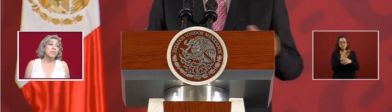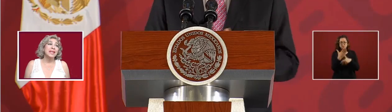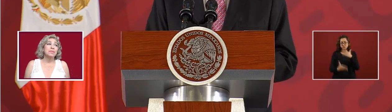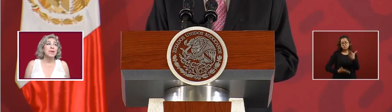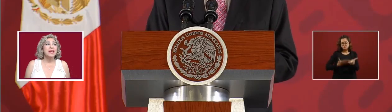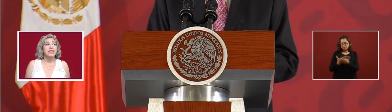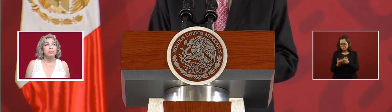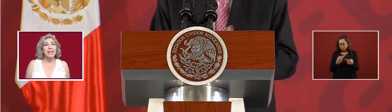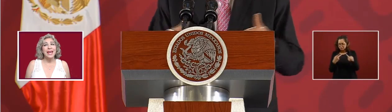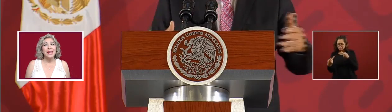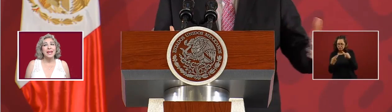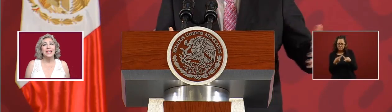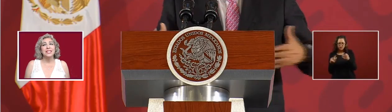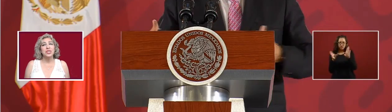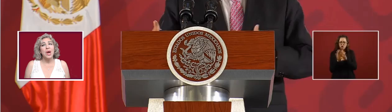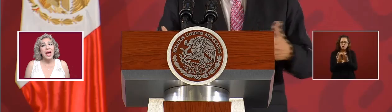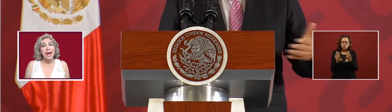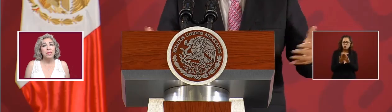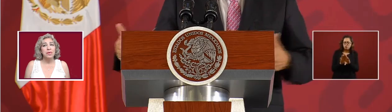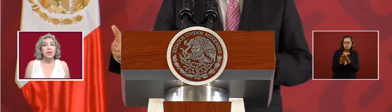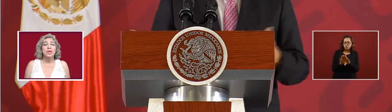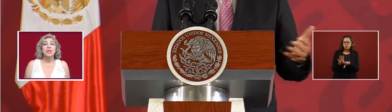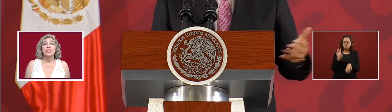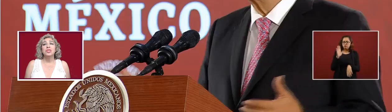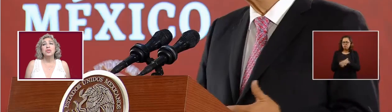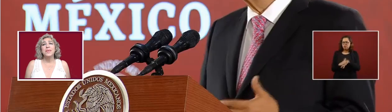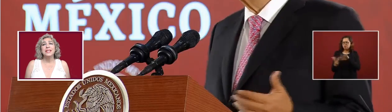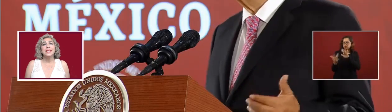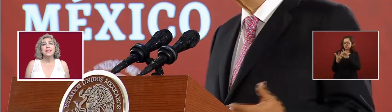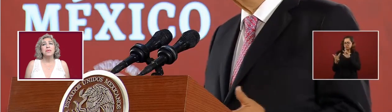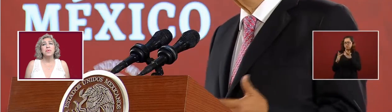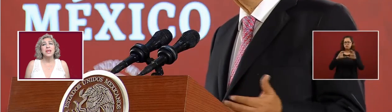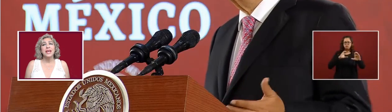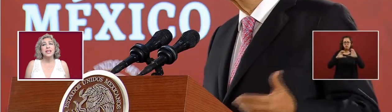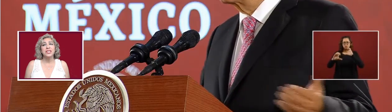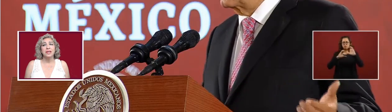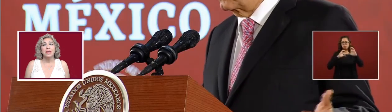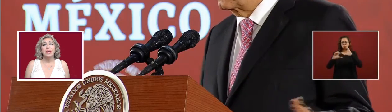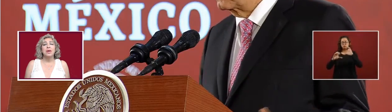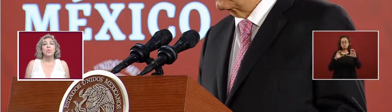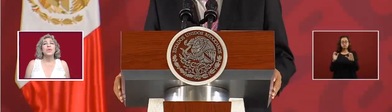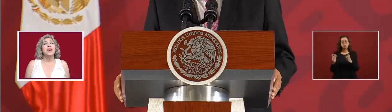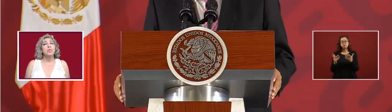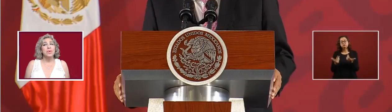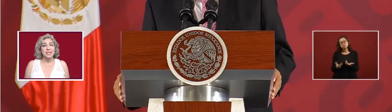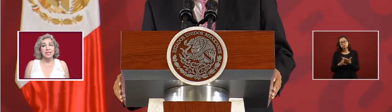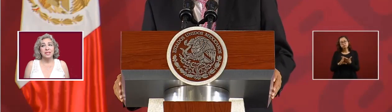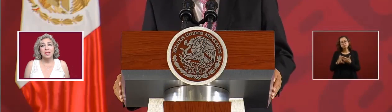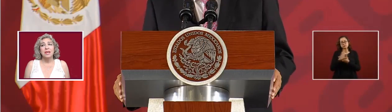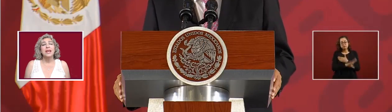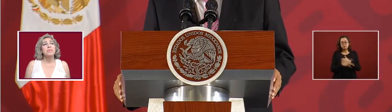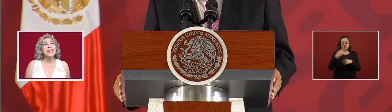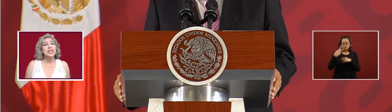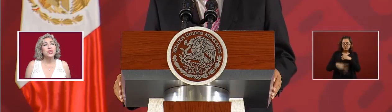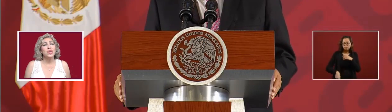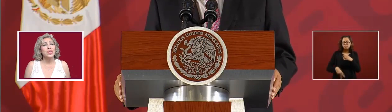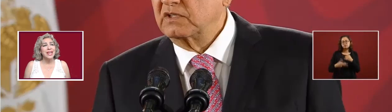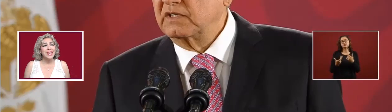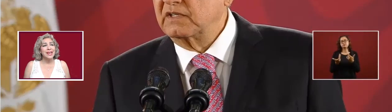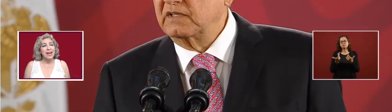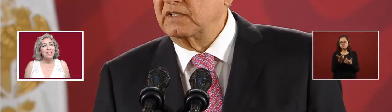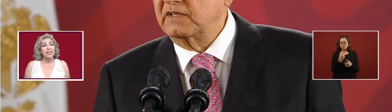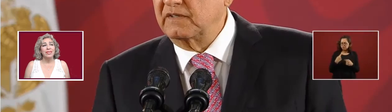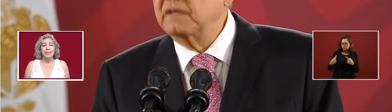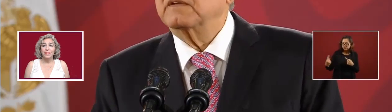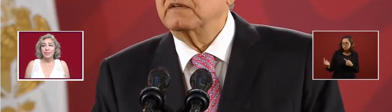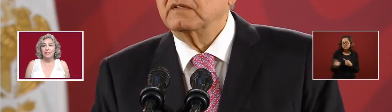to make some kind of a plan, as to how, to maintain the communication, without risks. And, making sure you're